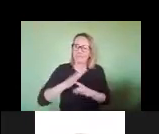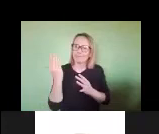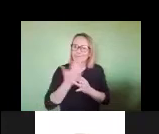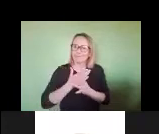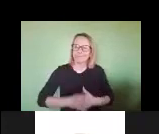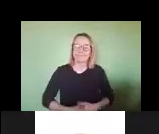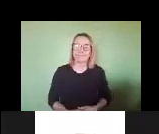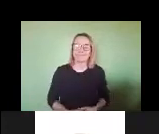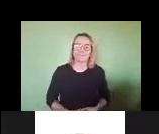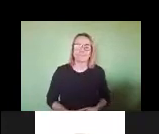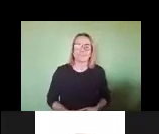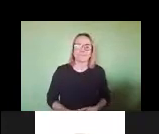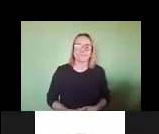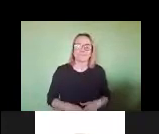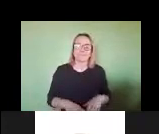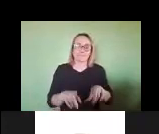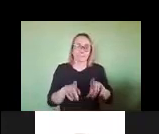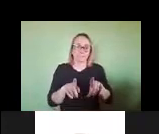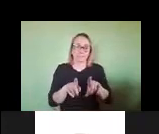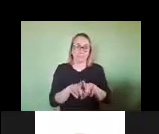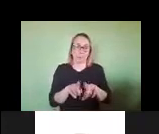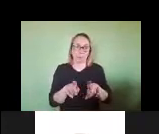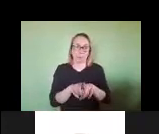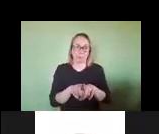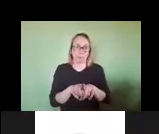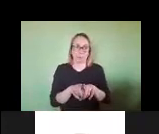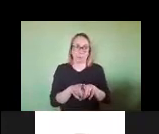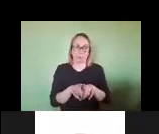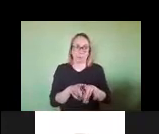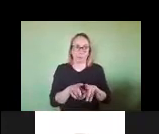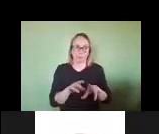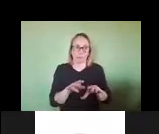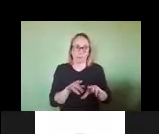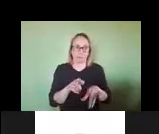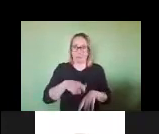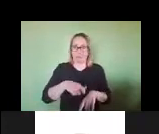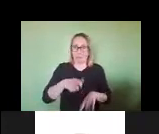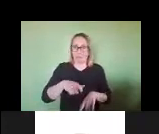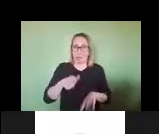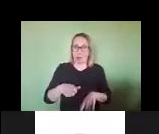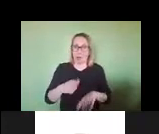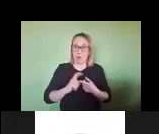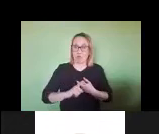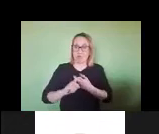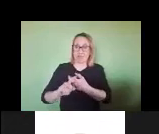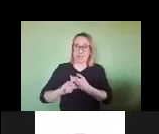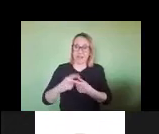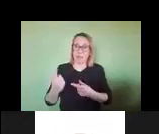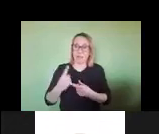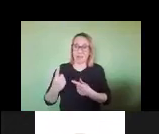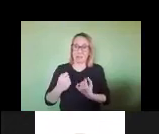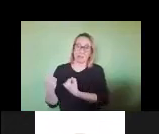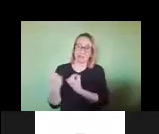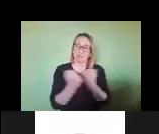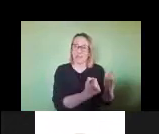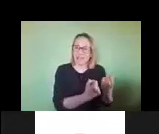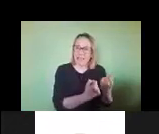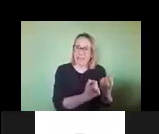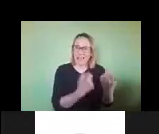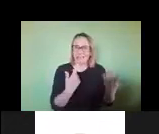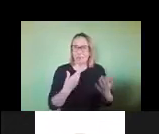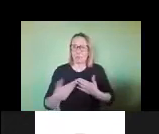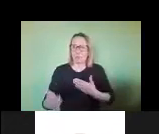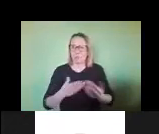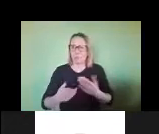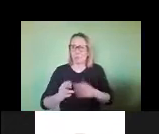It also meant that people who were reliant on other people to get them places or to sort out